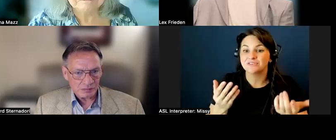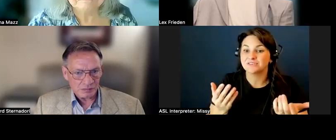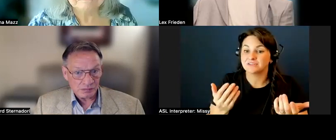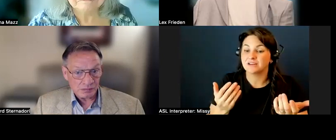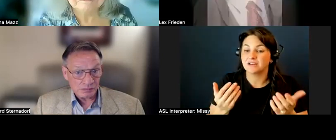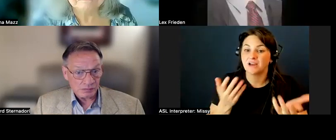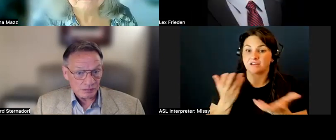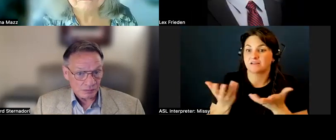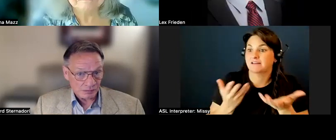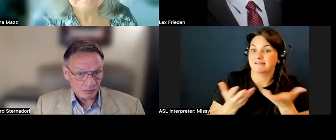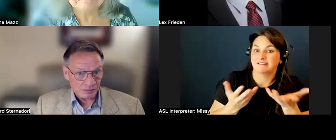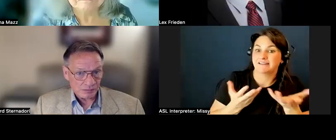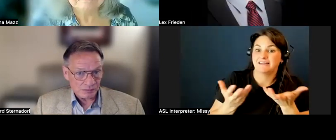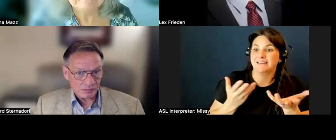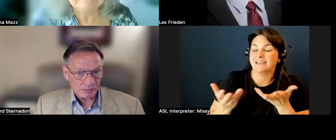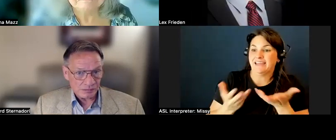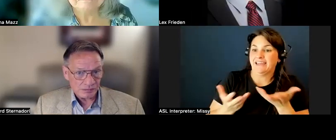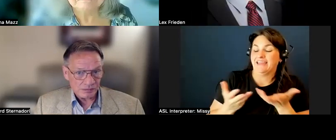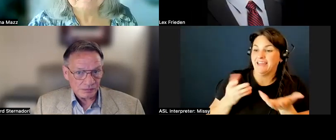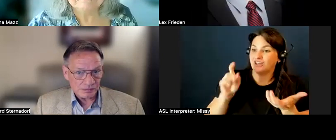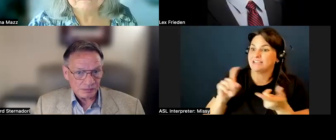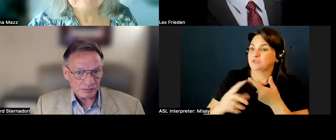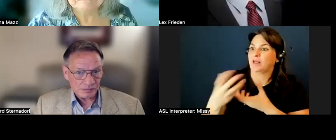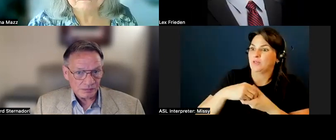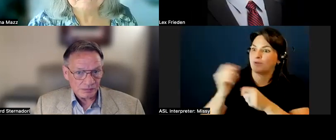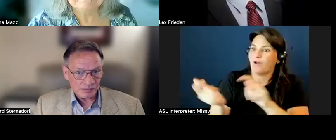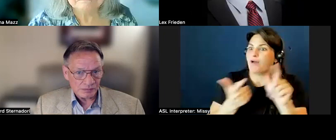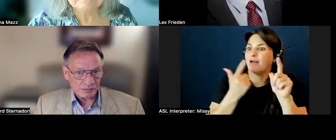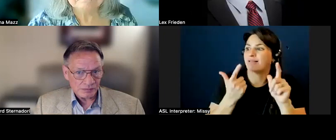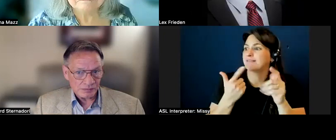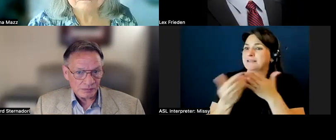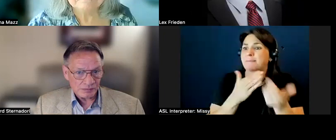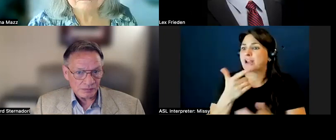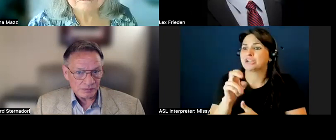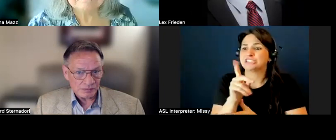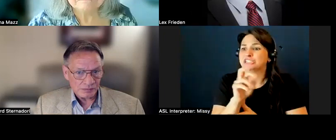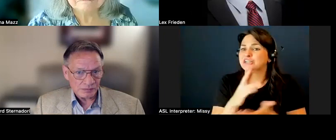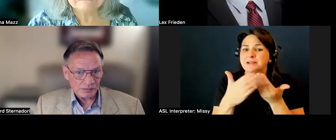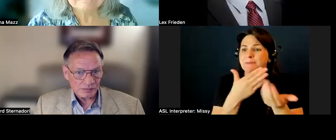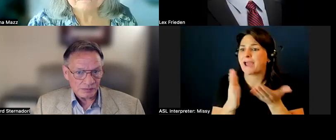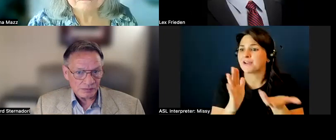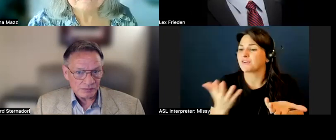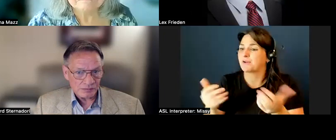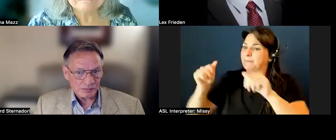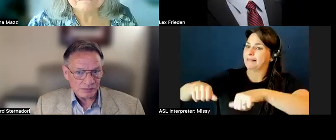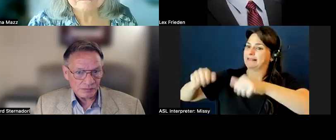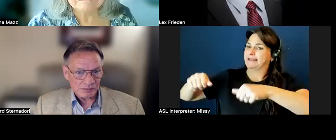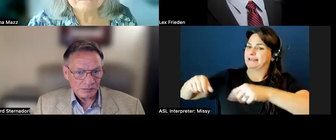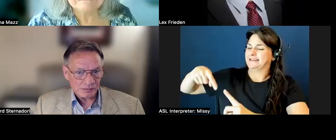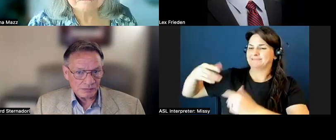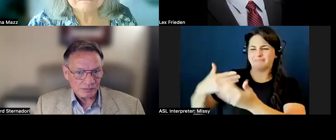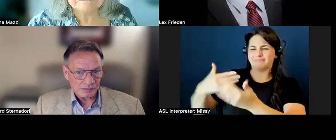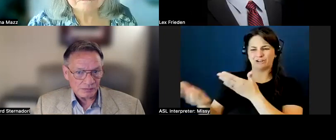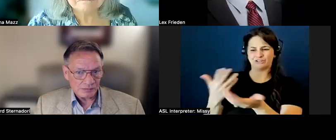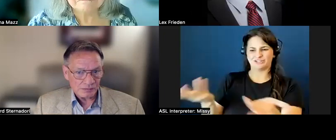accessible, you do need to be inclusive of all of those things, and people are going to come from different